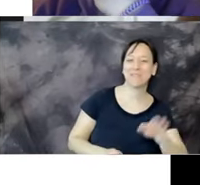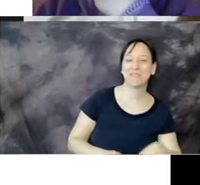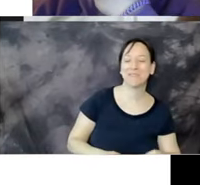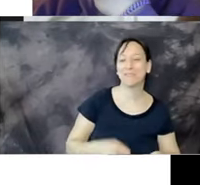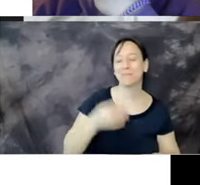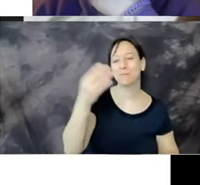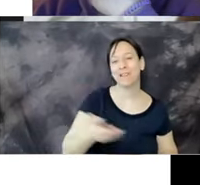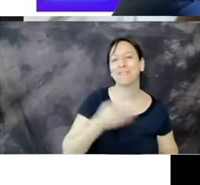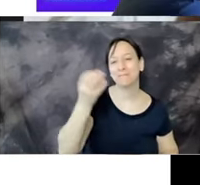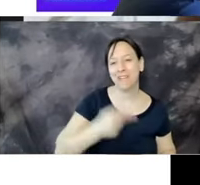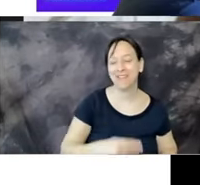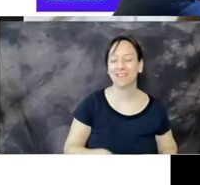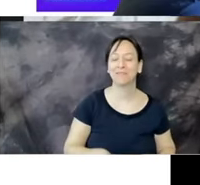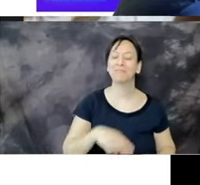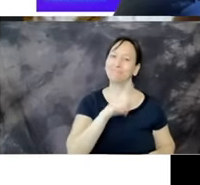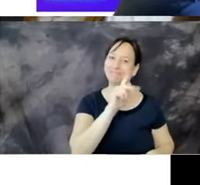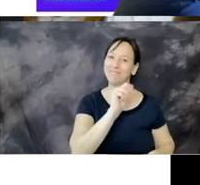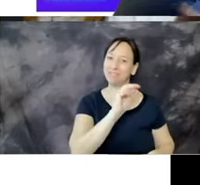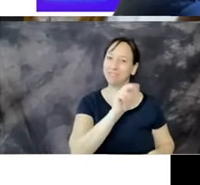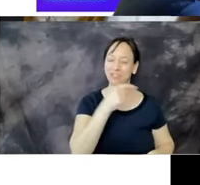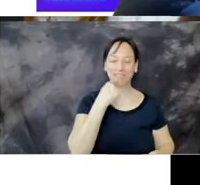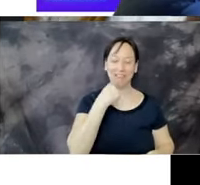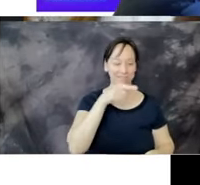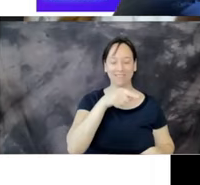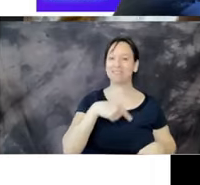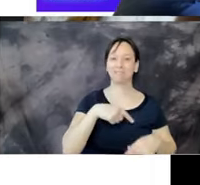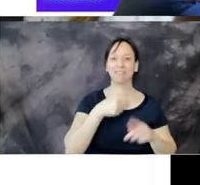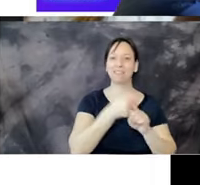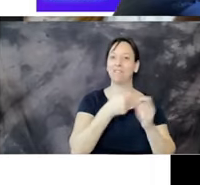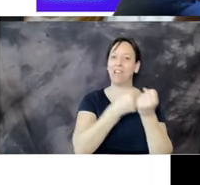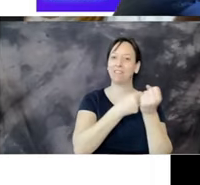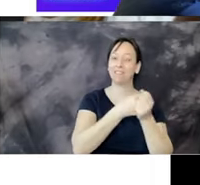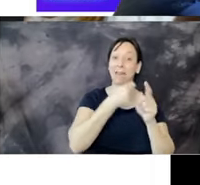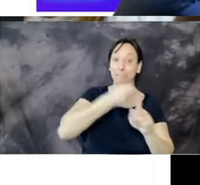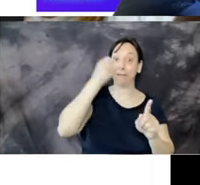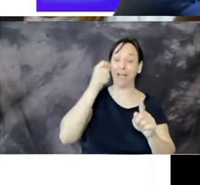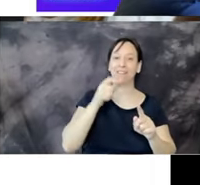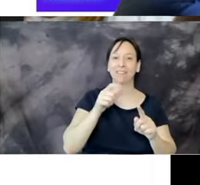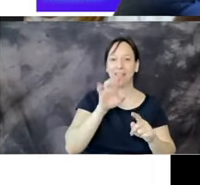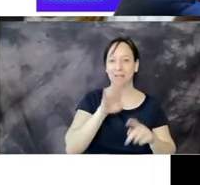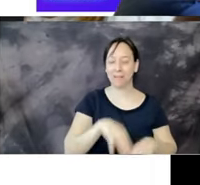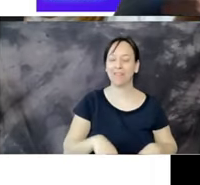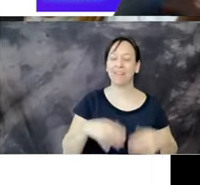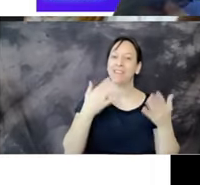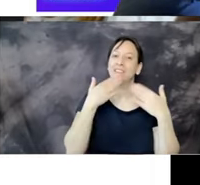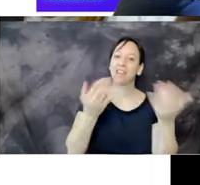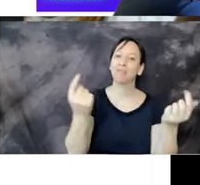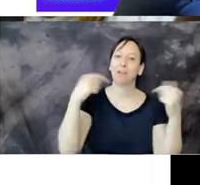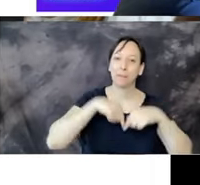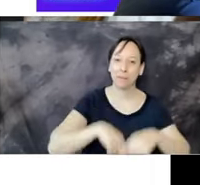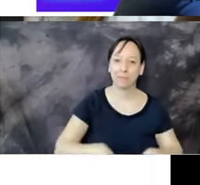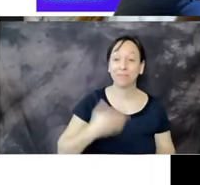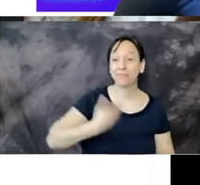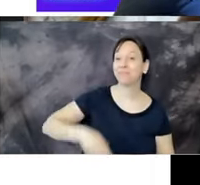Welcome, as Kamisha said, this is the Self-Advocacy Impact Lab presentation. And thank you so much for joining us. My name